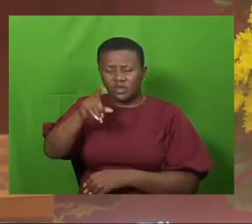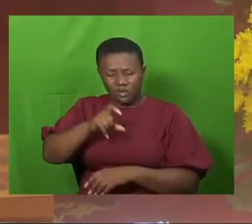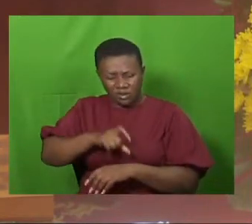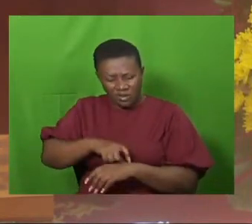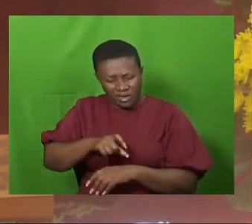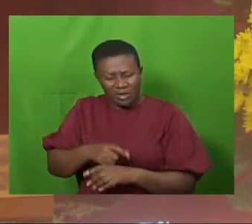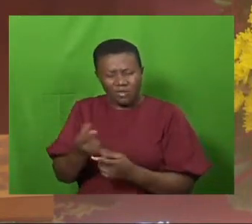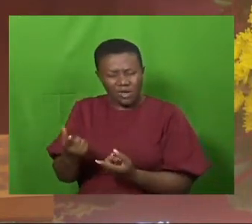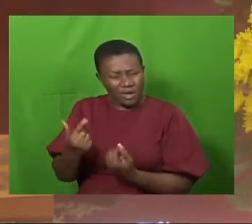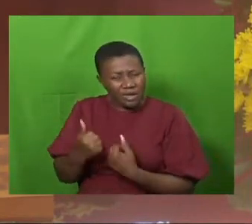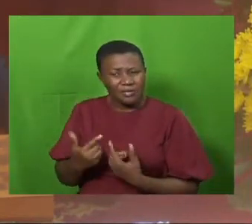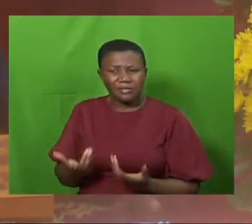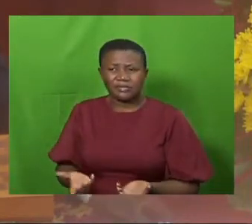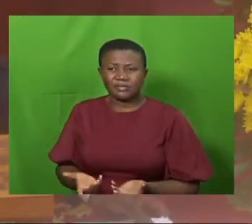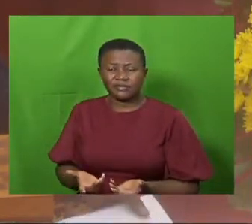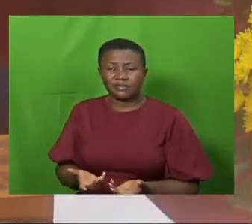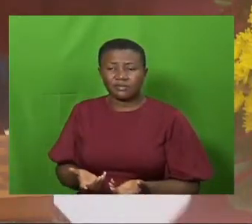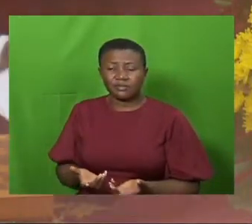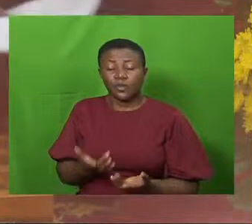finish. Mr. Speaker,